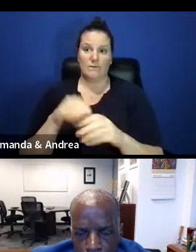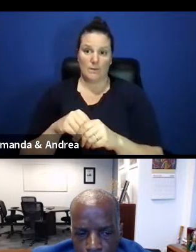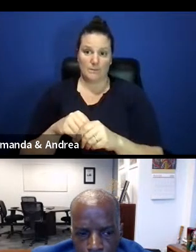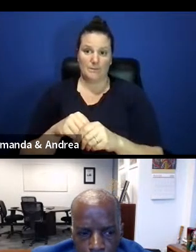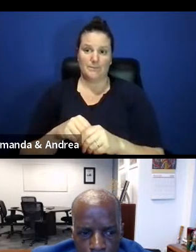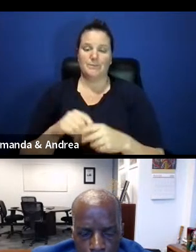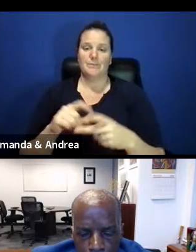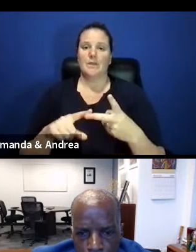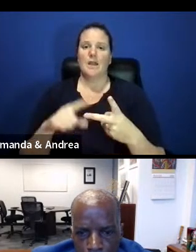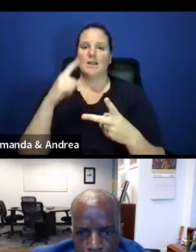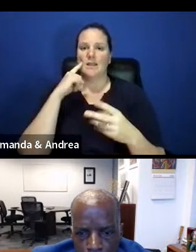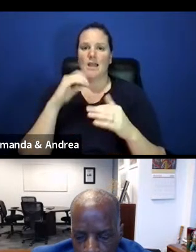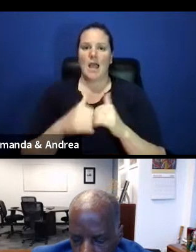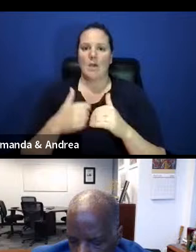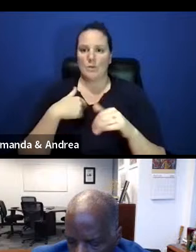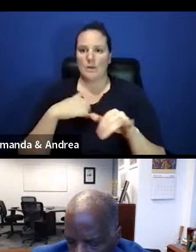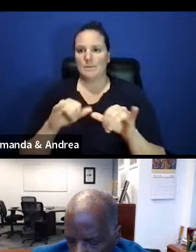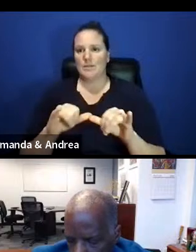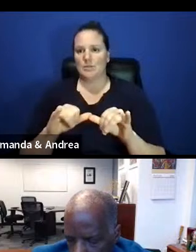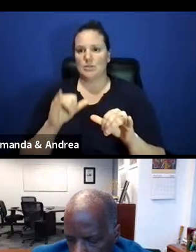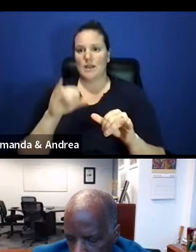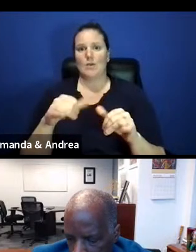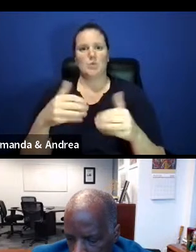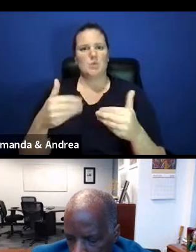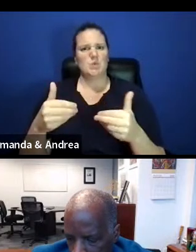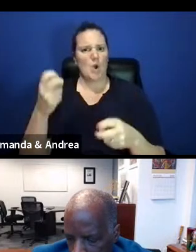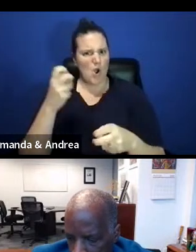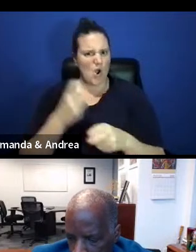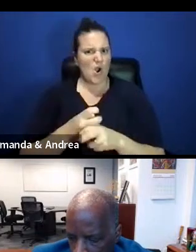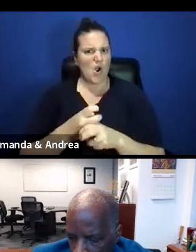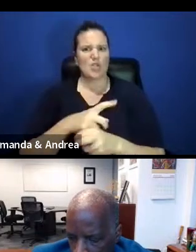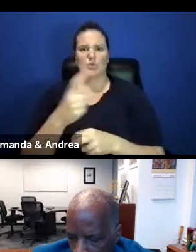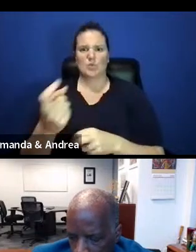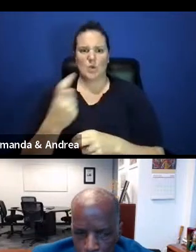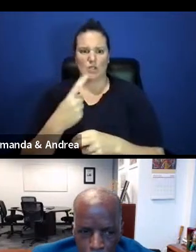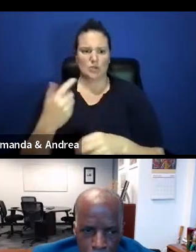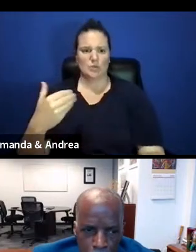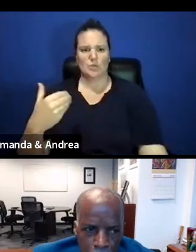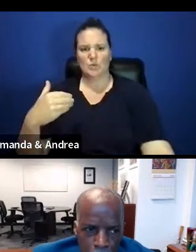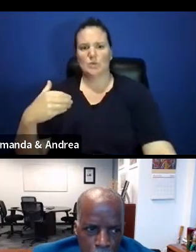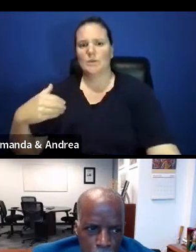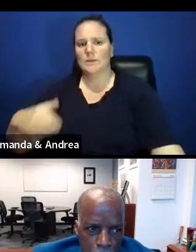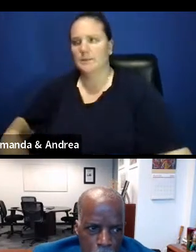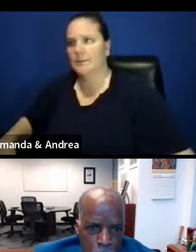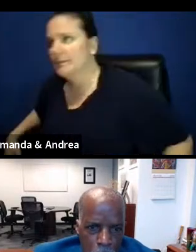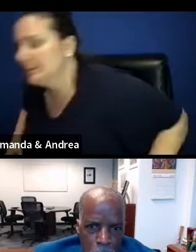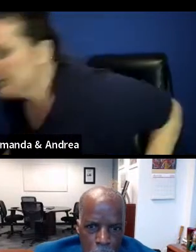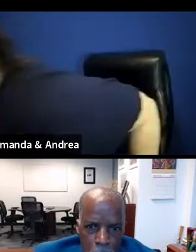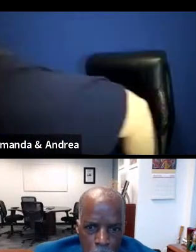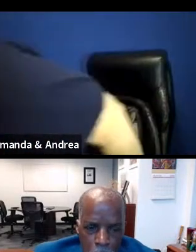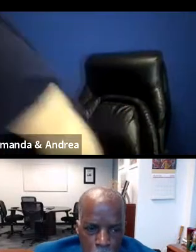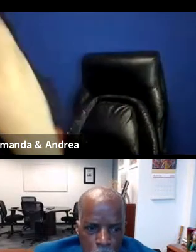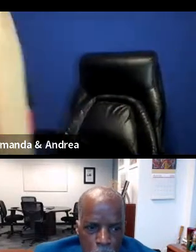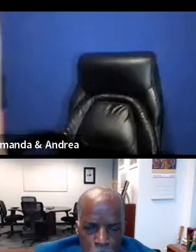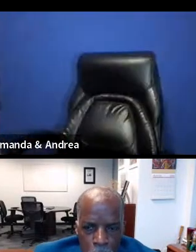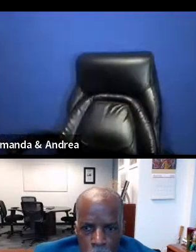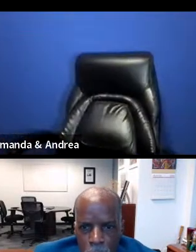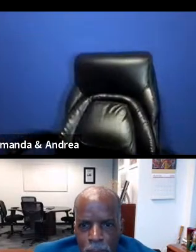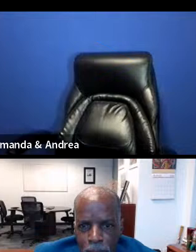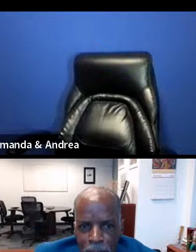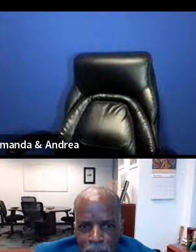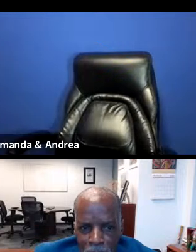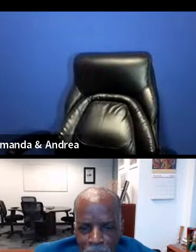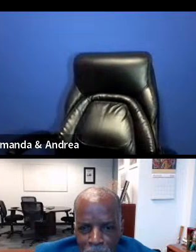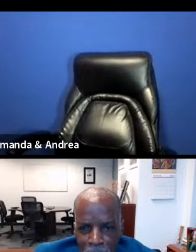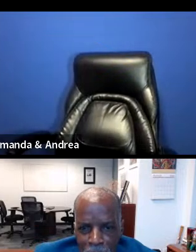I think, how we measure this, my God, that's a really hard question. And we're ever improving on it.